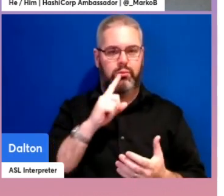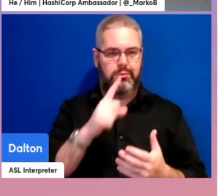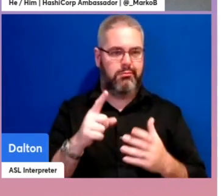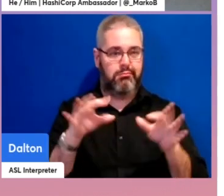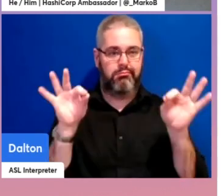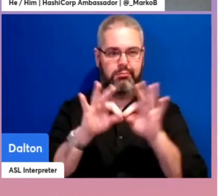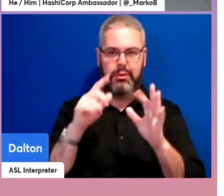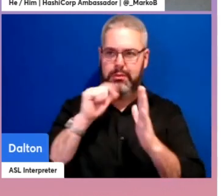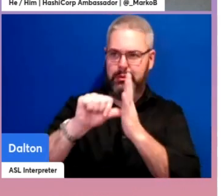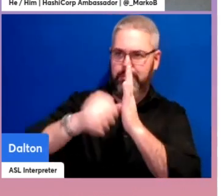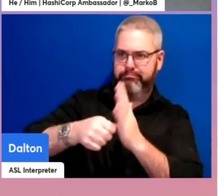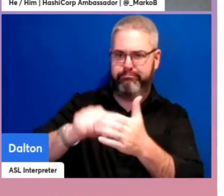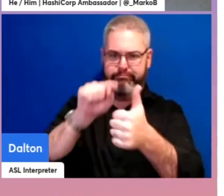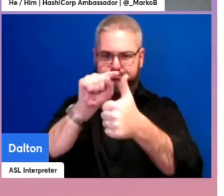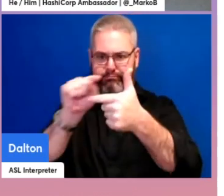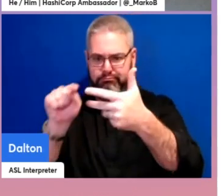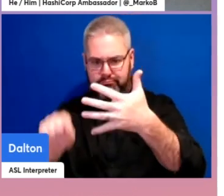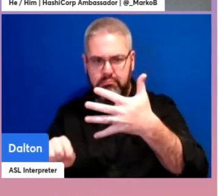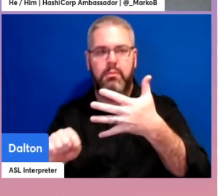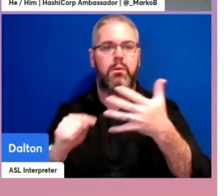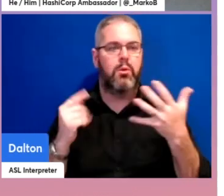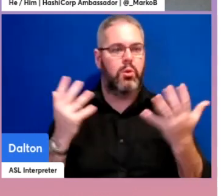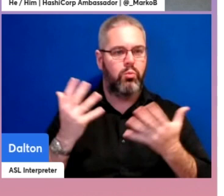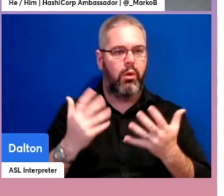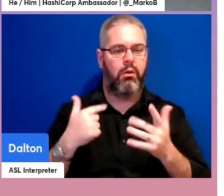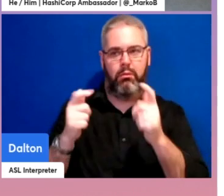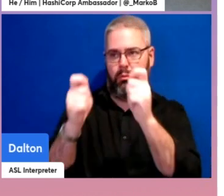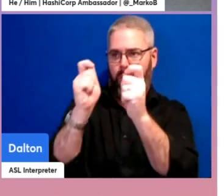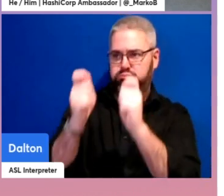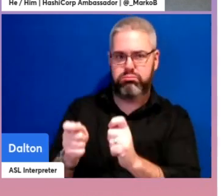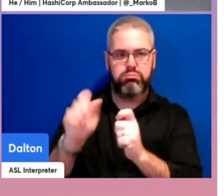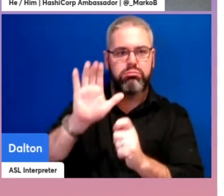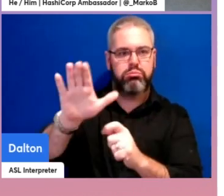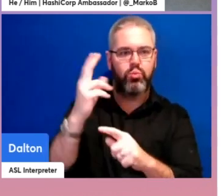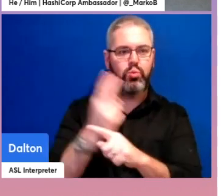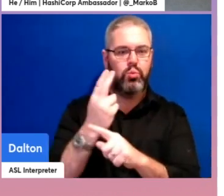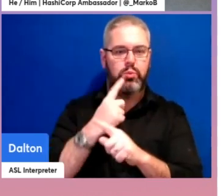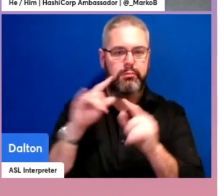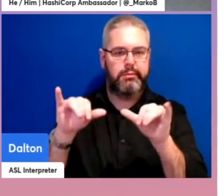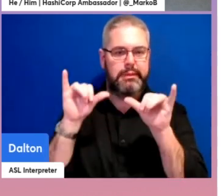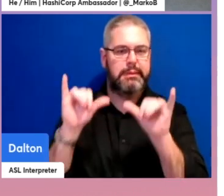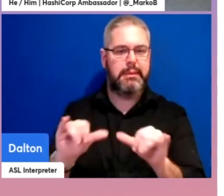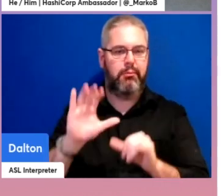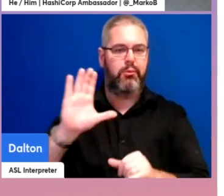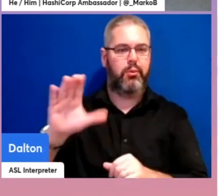pointing out are definitely the configuration is using the same HCL syntax.